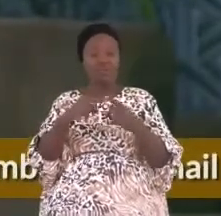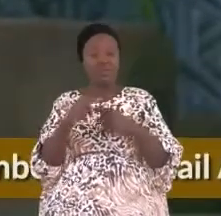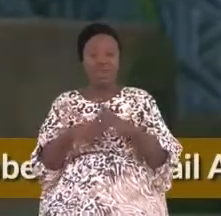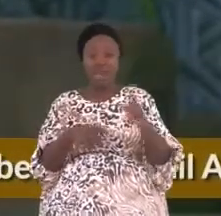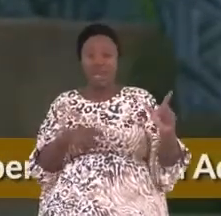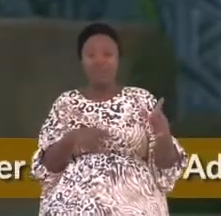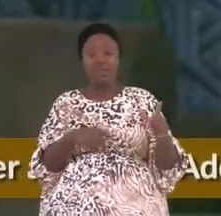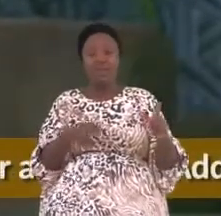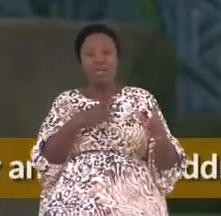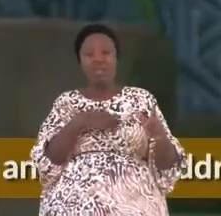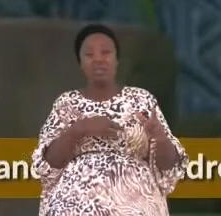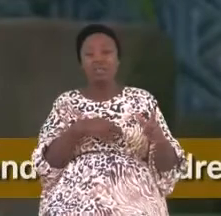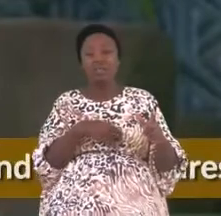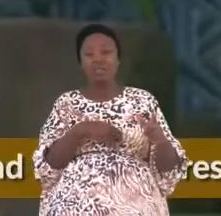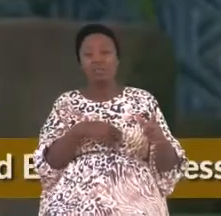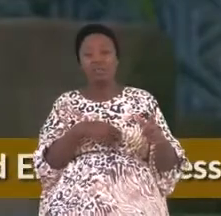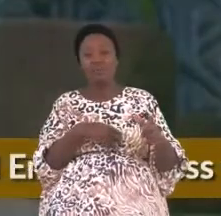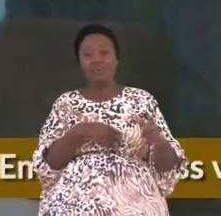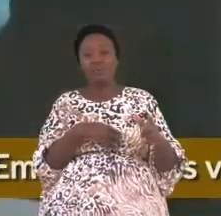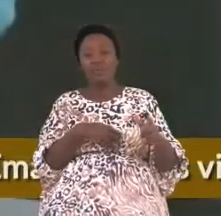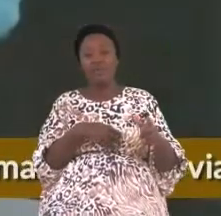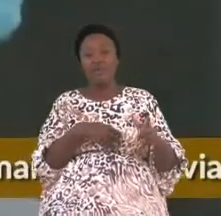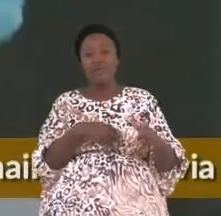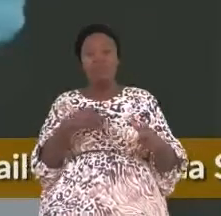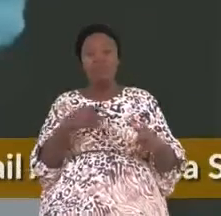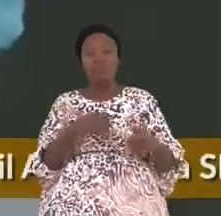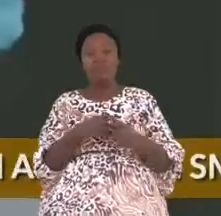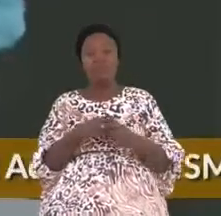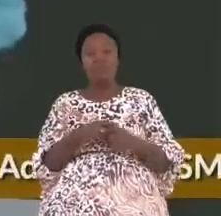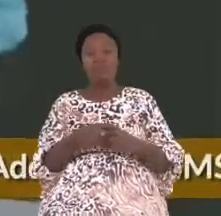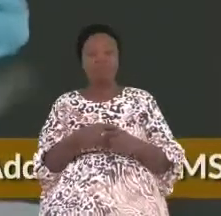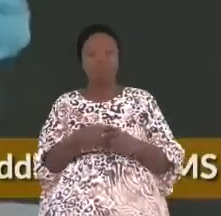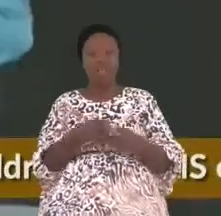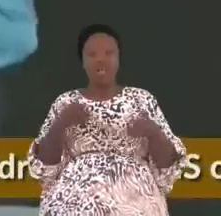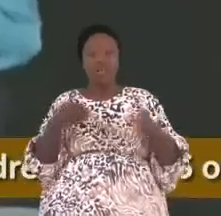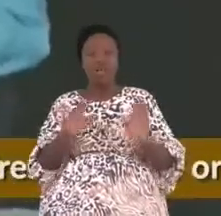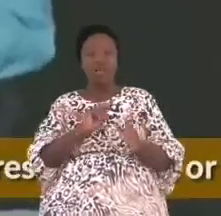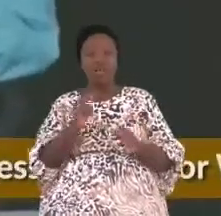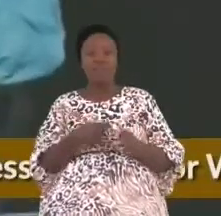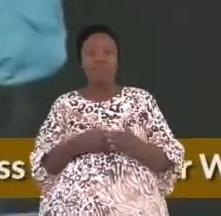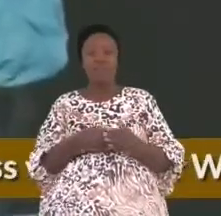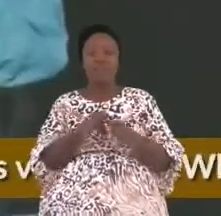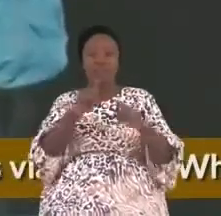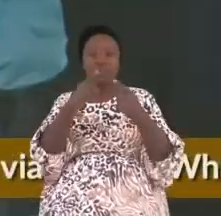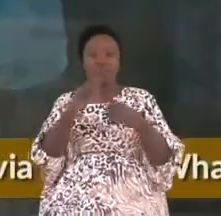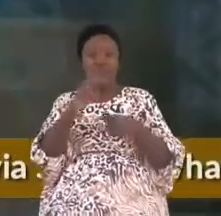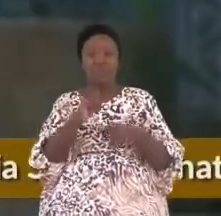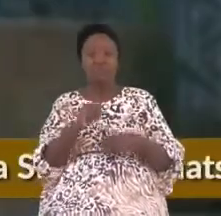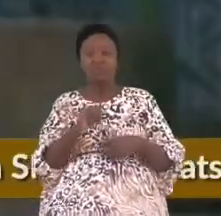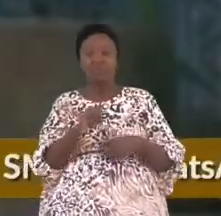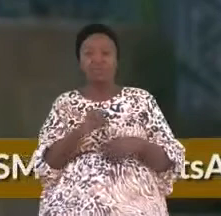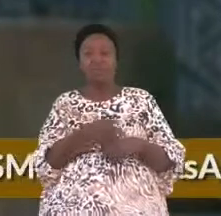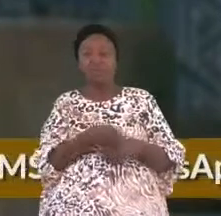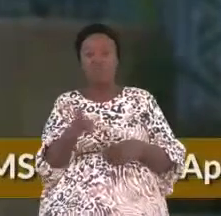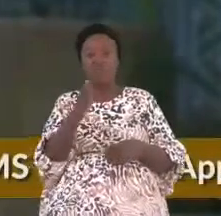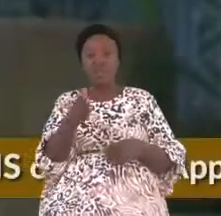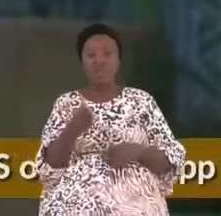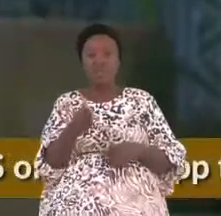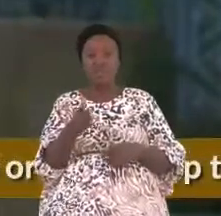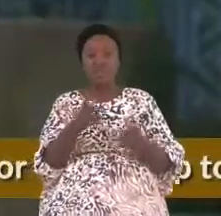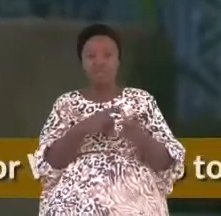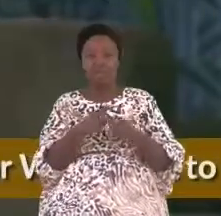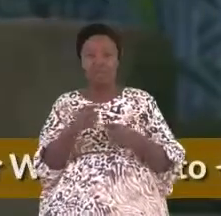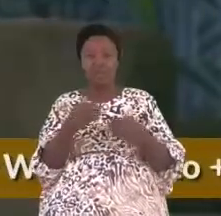side across the road there where we have car park let's attend to them there and also there's overflowing to the